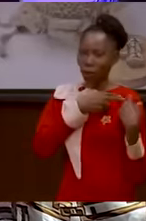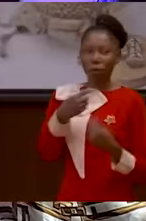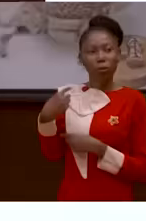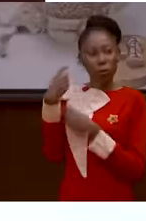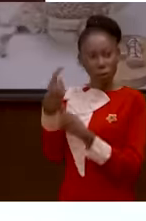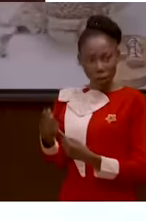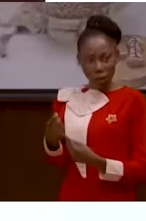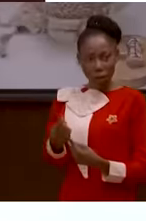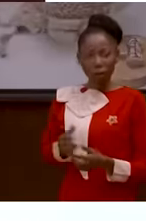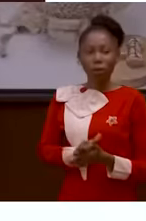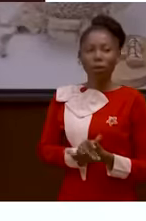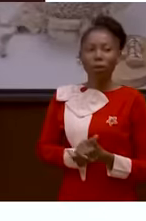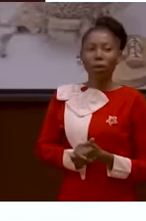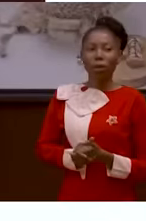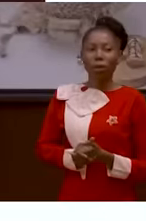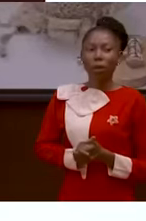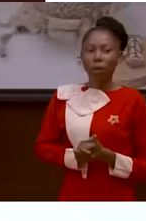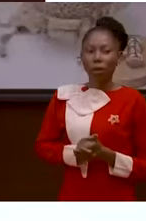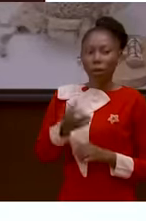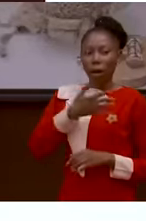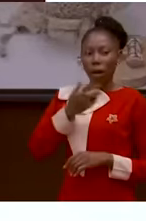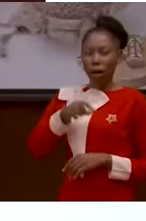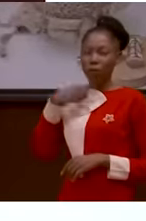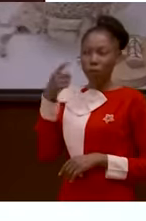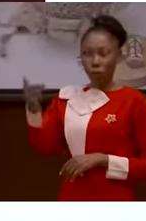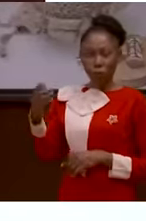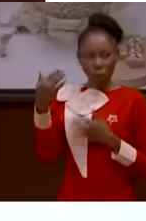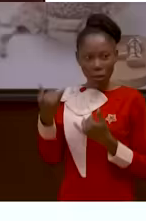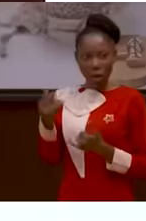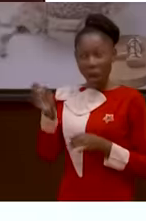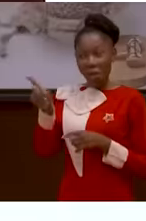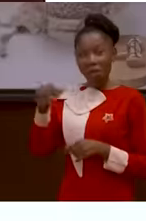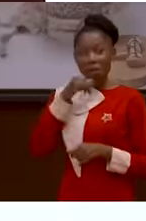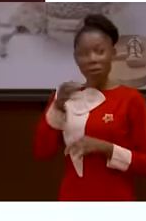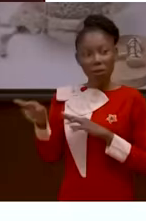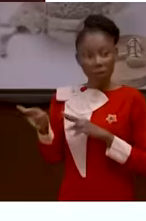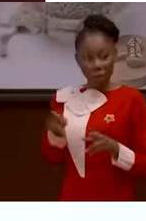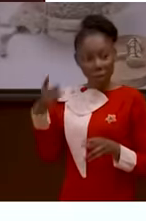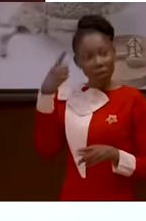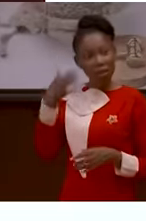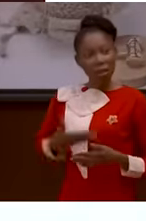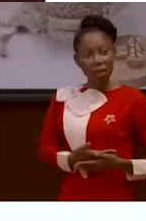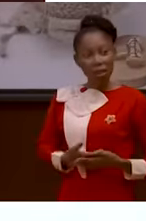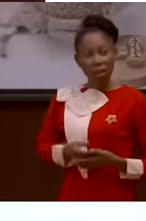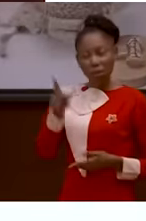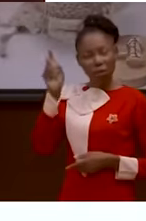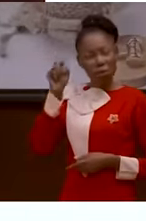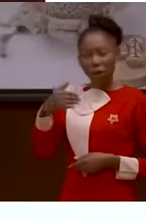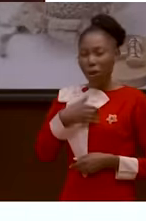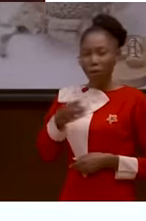Yes, ma'am. I know how you feel. And I've told you to. If you know you are not ready for a child, you should have taken